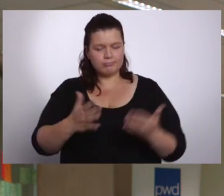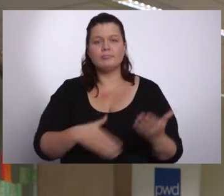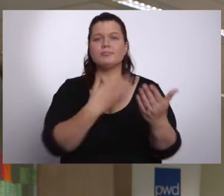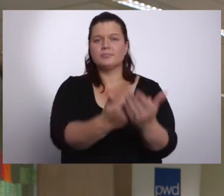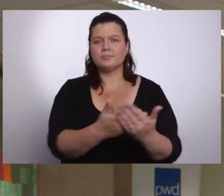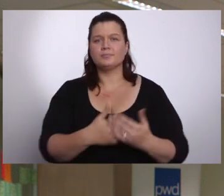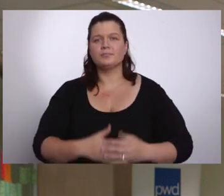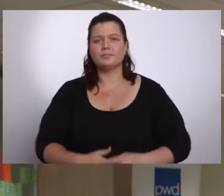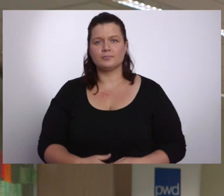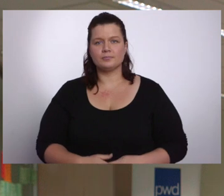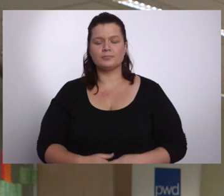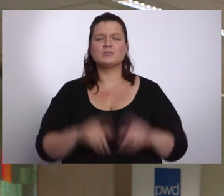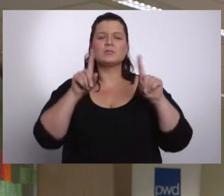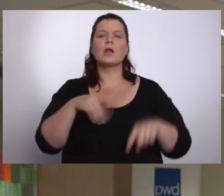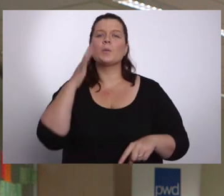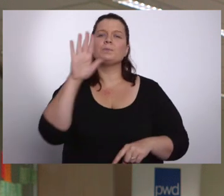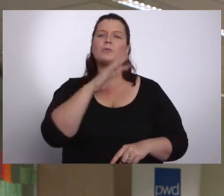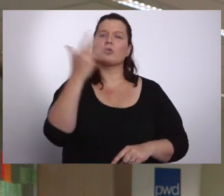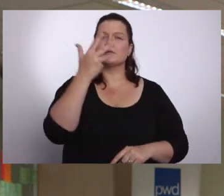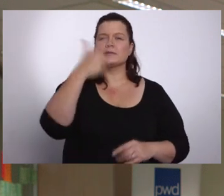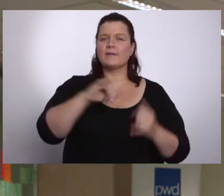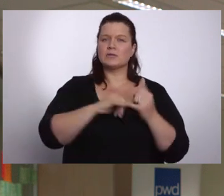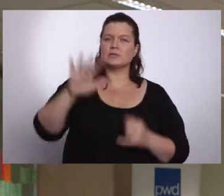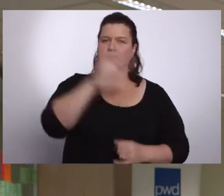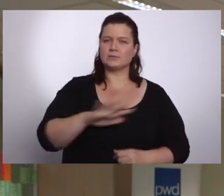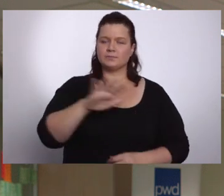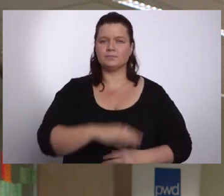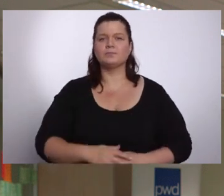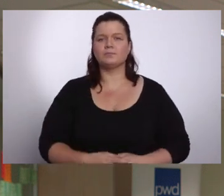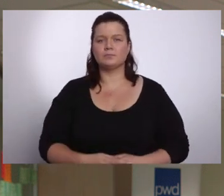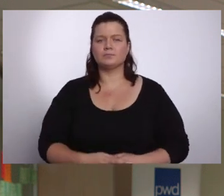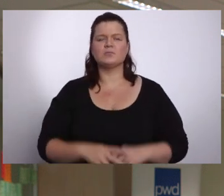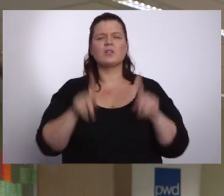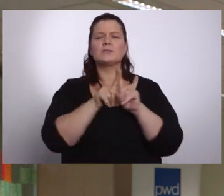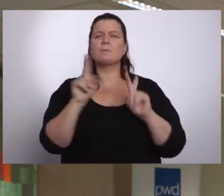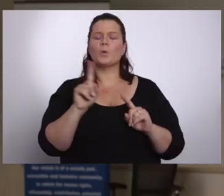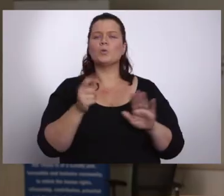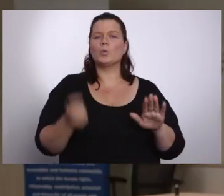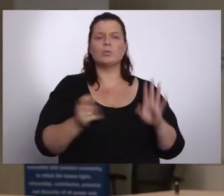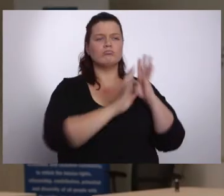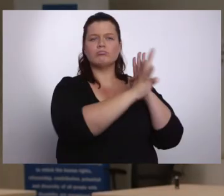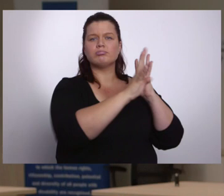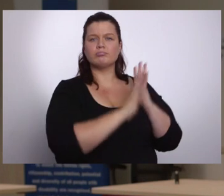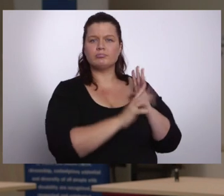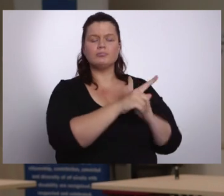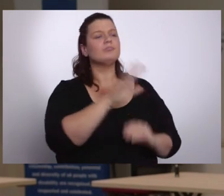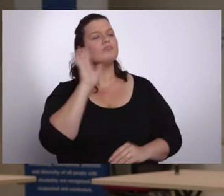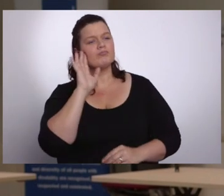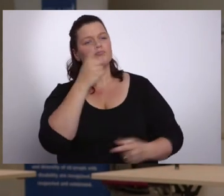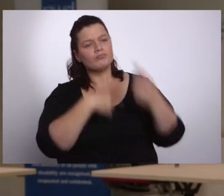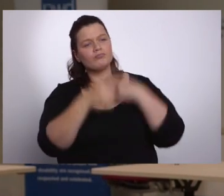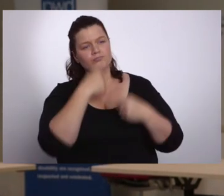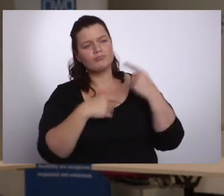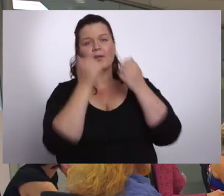it came about back in the 1970s and as a way to engage people differently. It's similar to a criminal